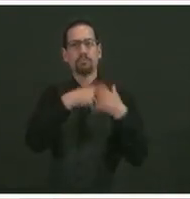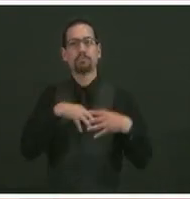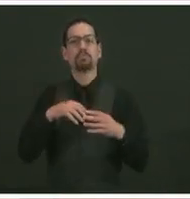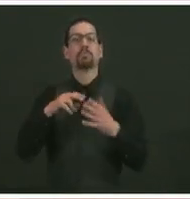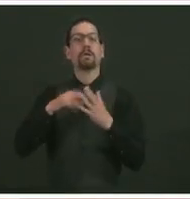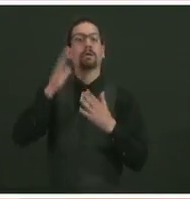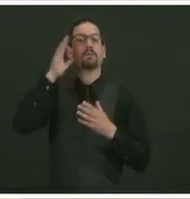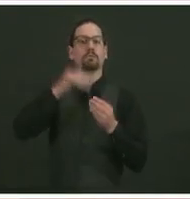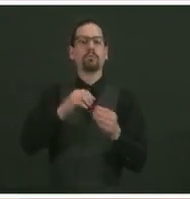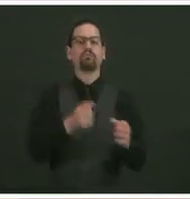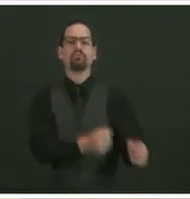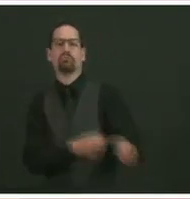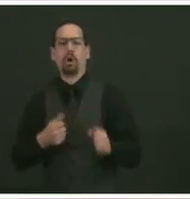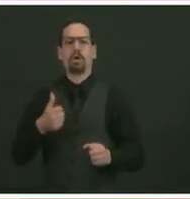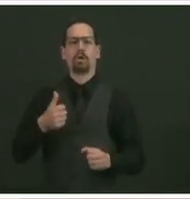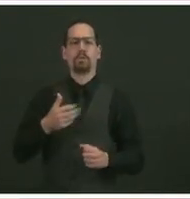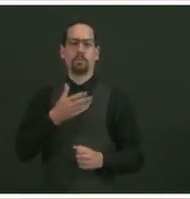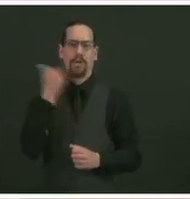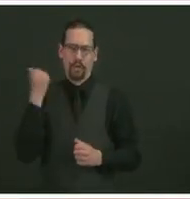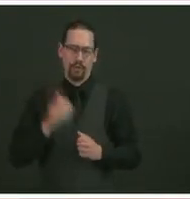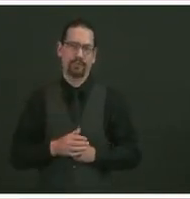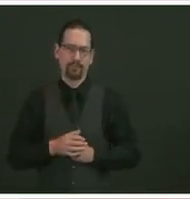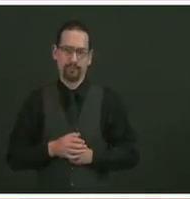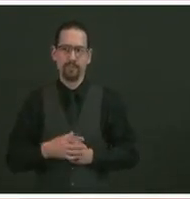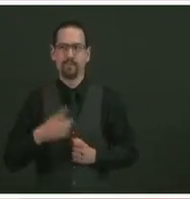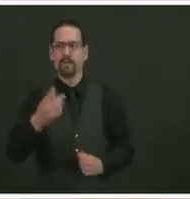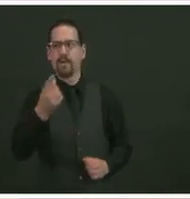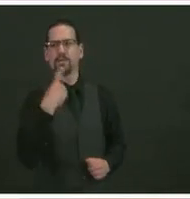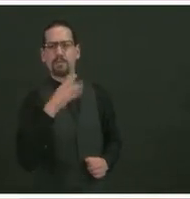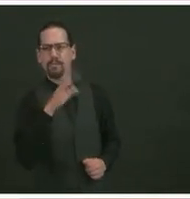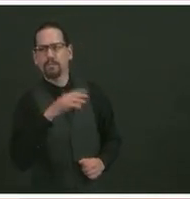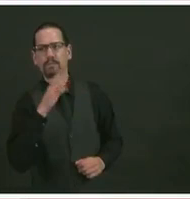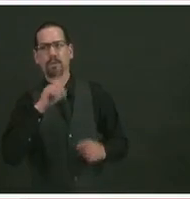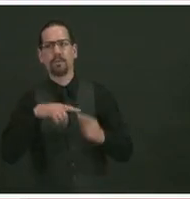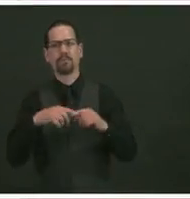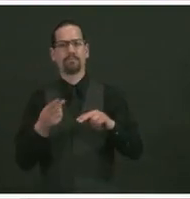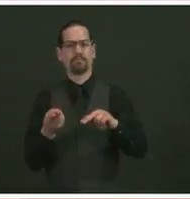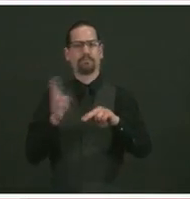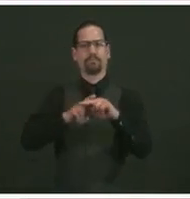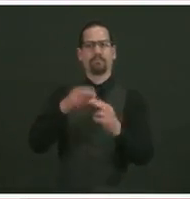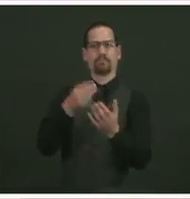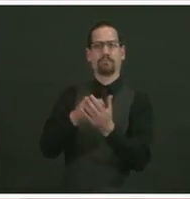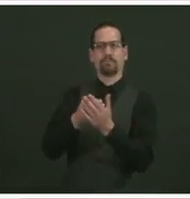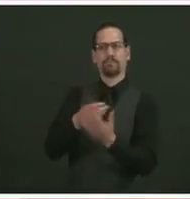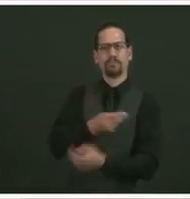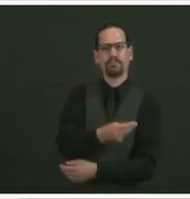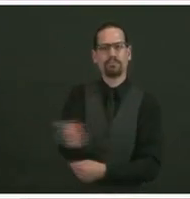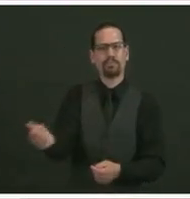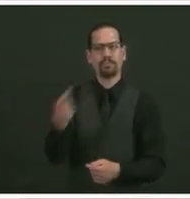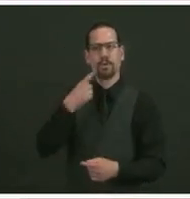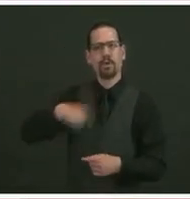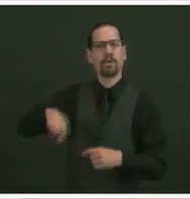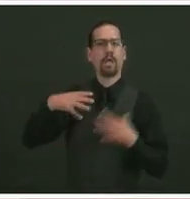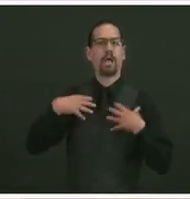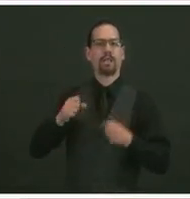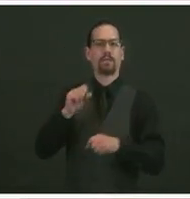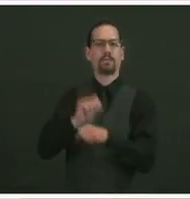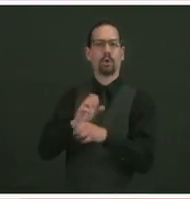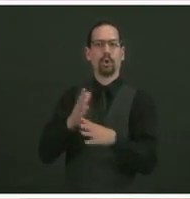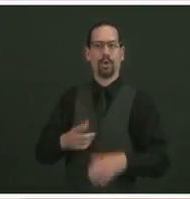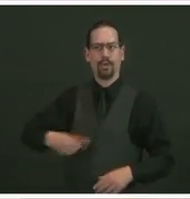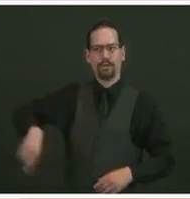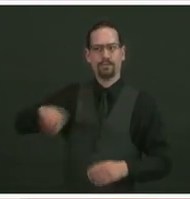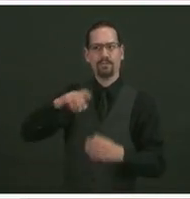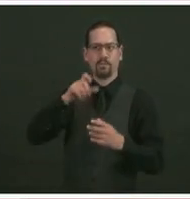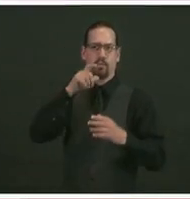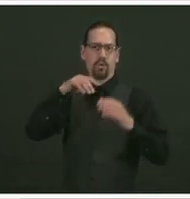the salary boost you talked about for hospital or healthcare workers who are paid under $20. How much does